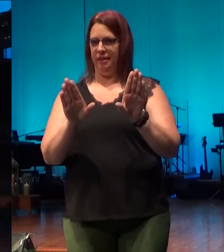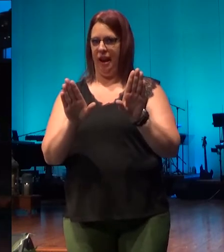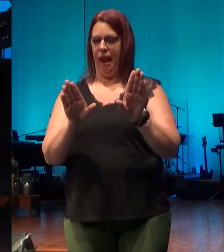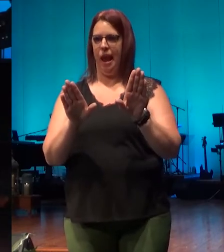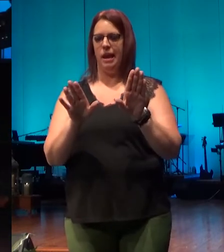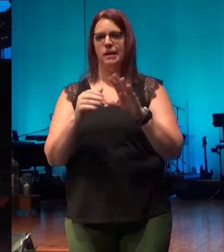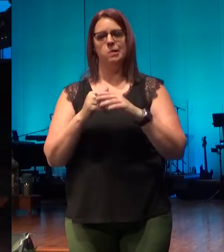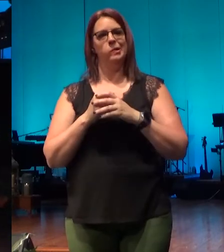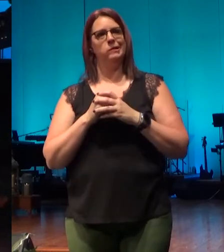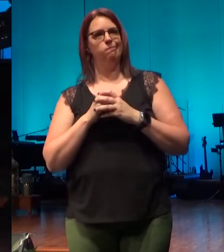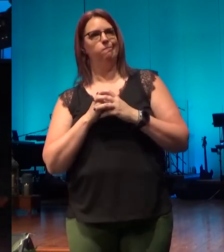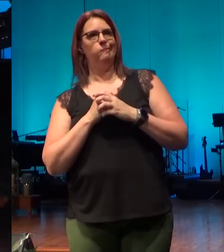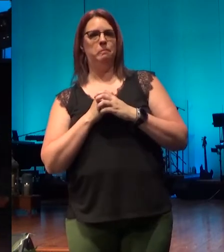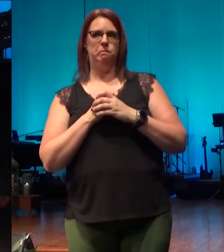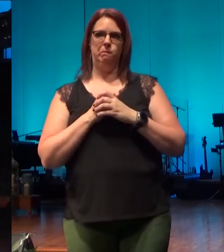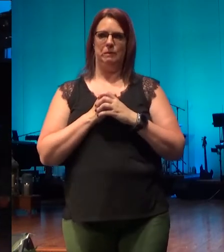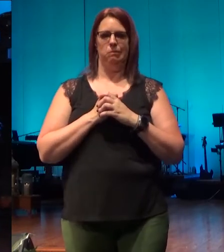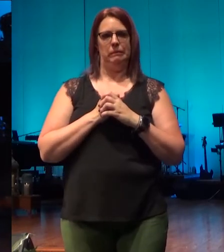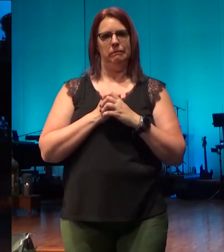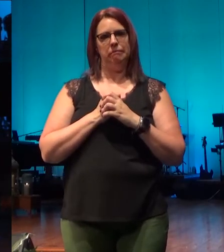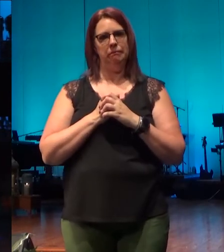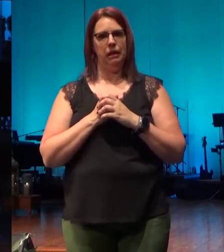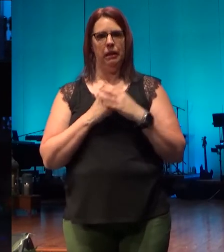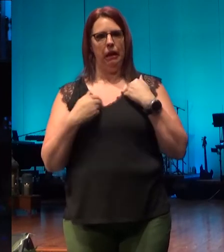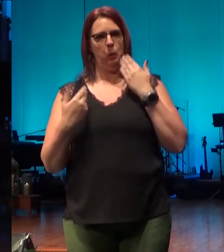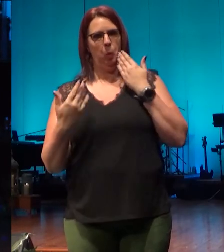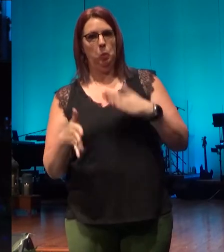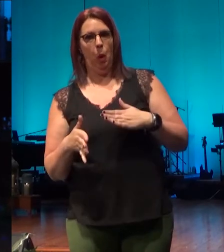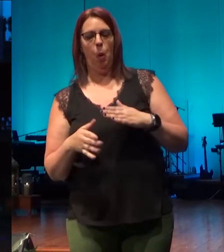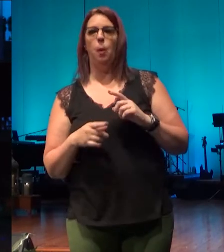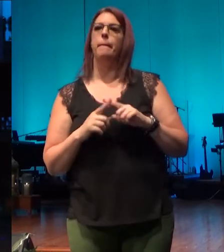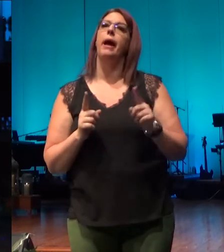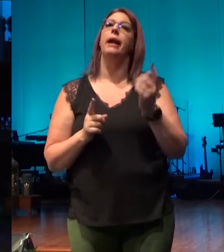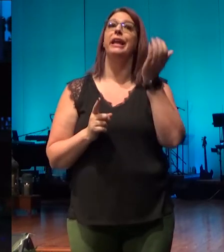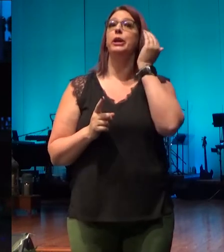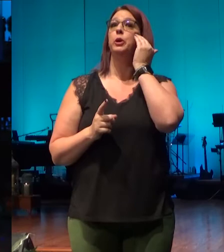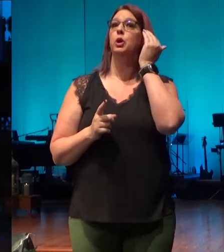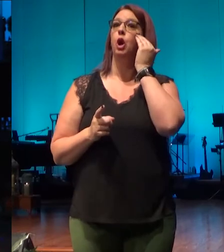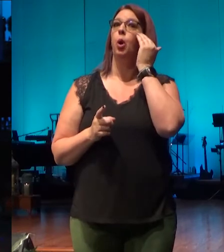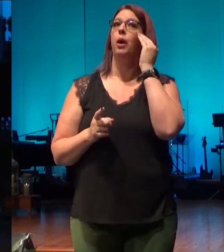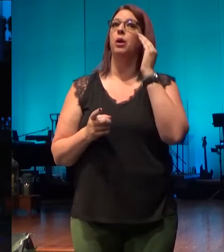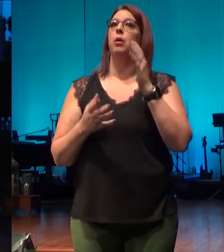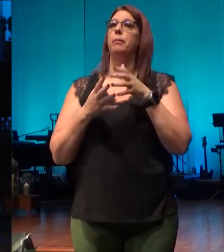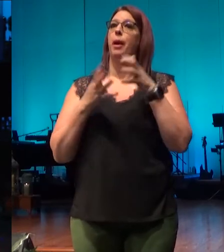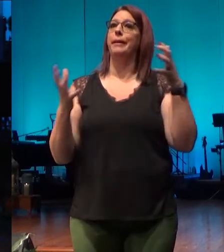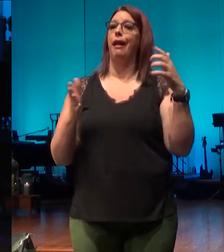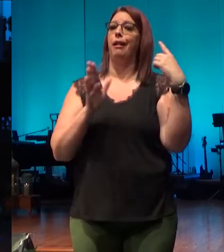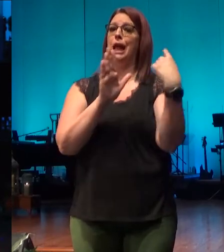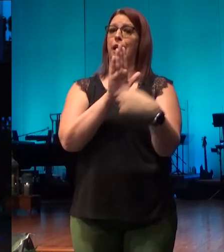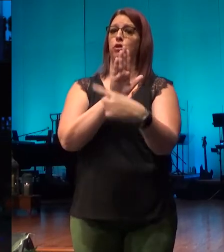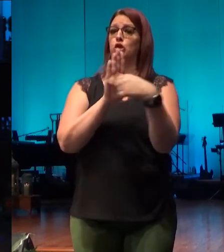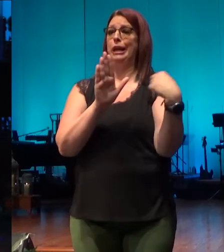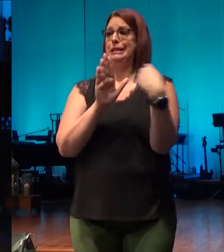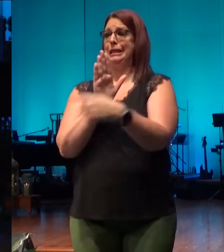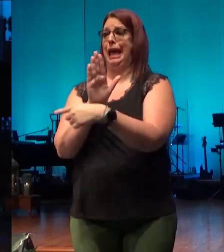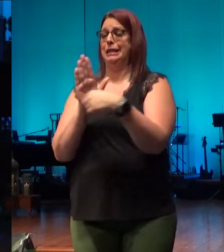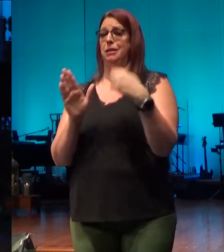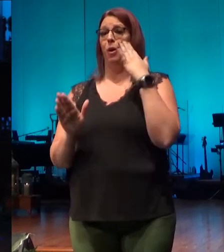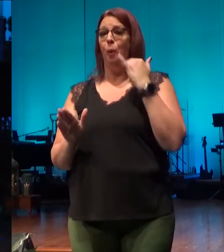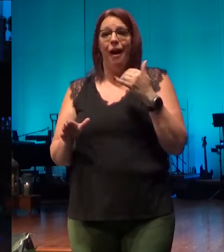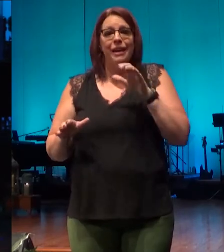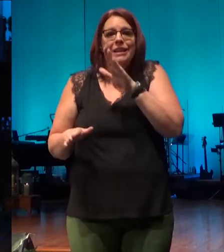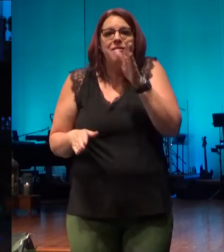of reluctance. And Joe says that he also knew that he was going to probably get a lot of criticism, since he'd never done this